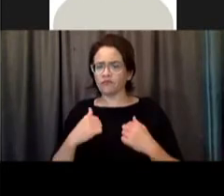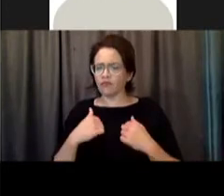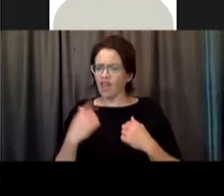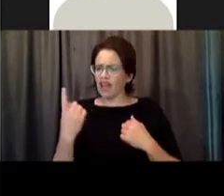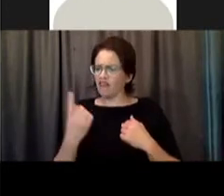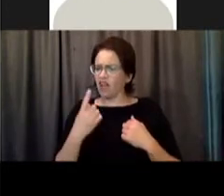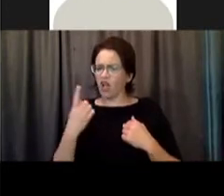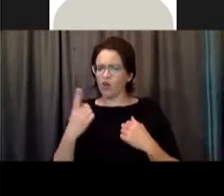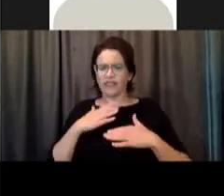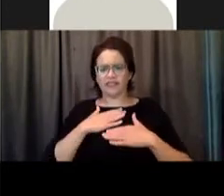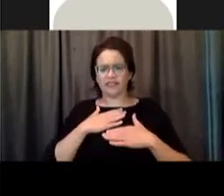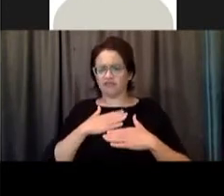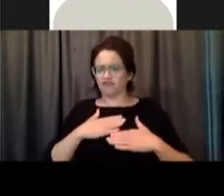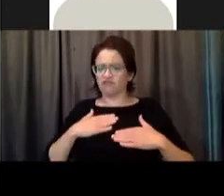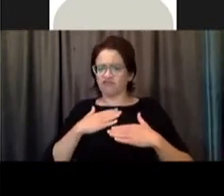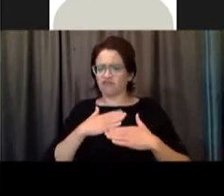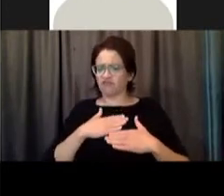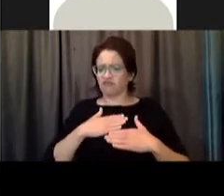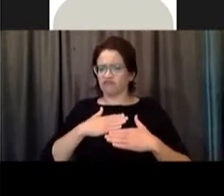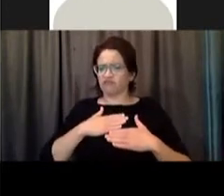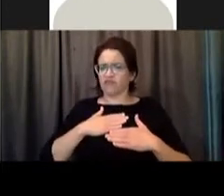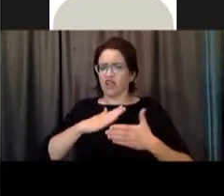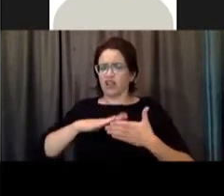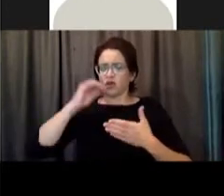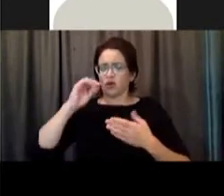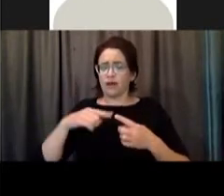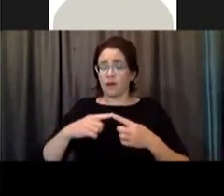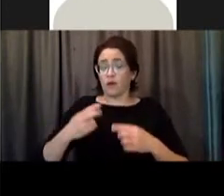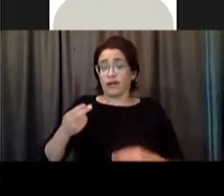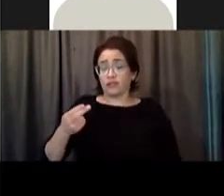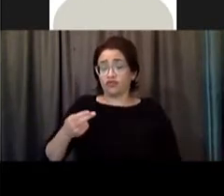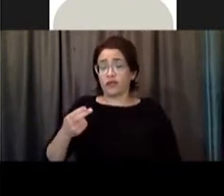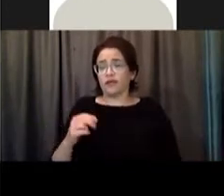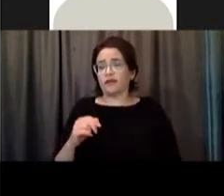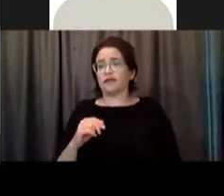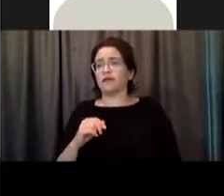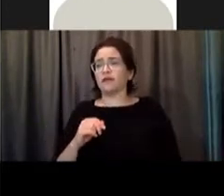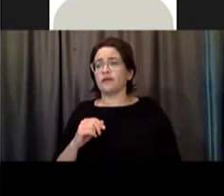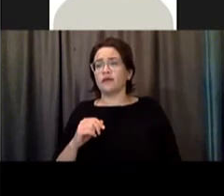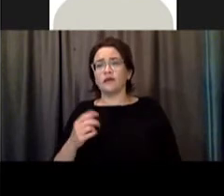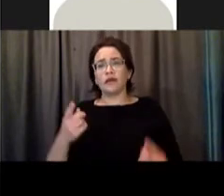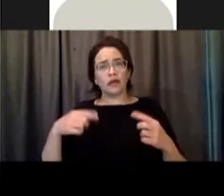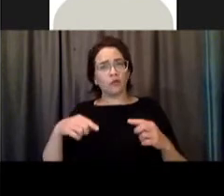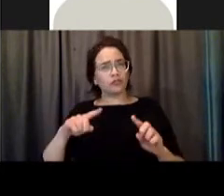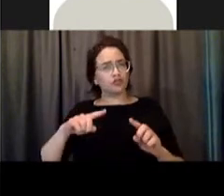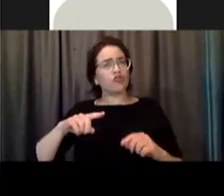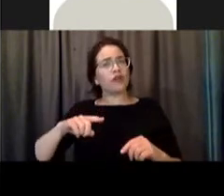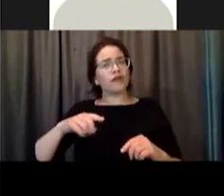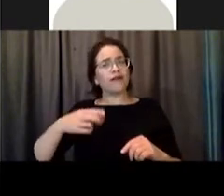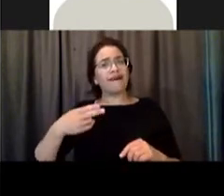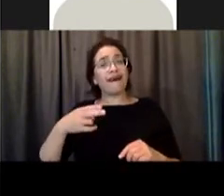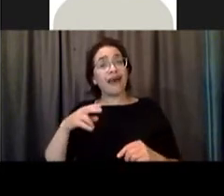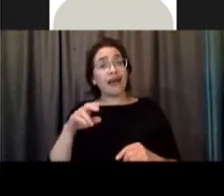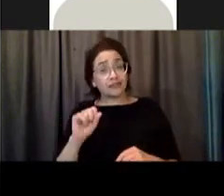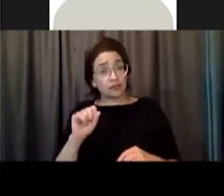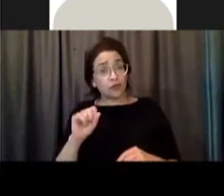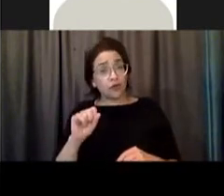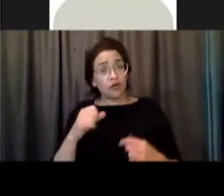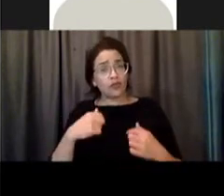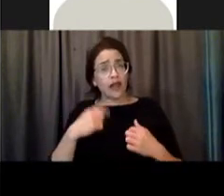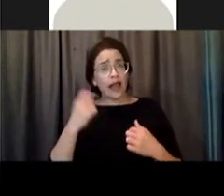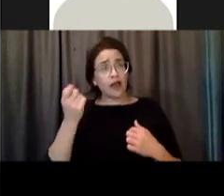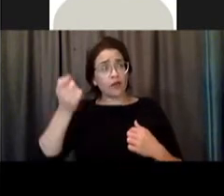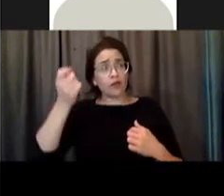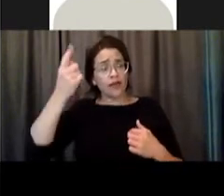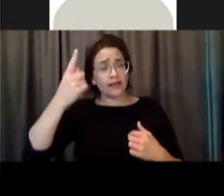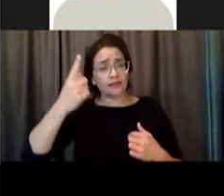sometime in high school that I first understood for myself that my Baba, my grandmother, was a Holodomor survivor. I